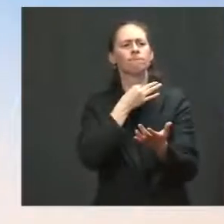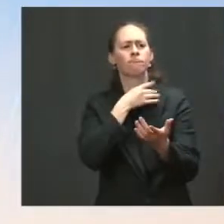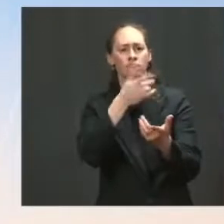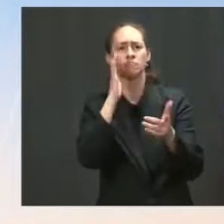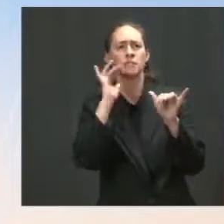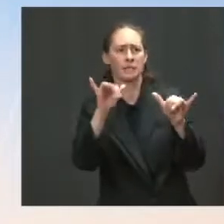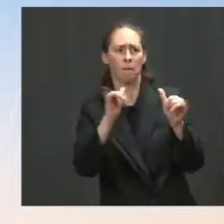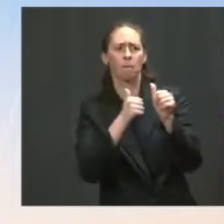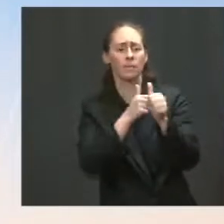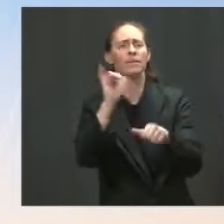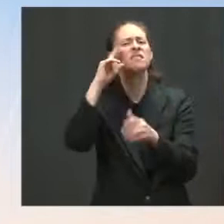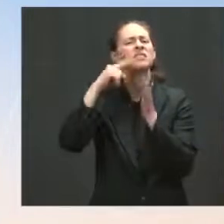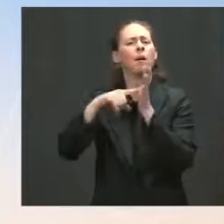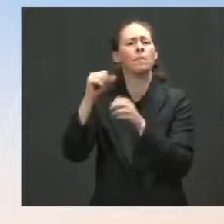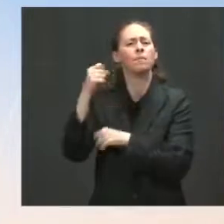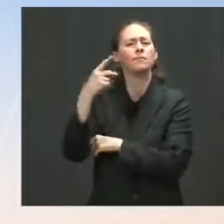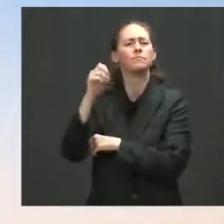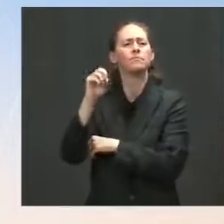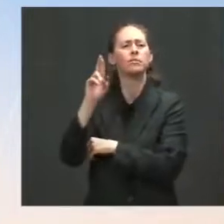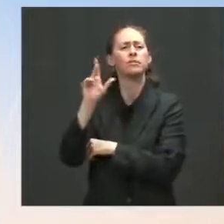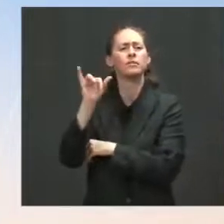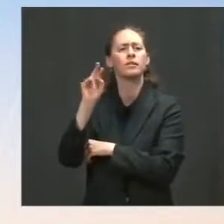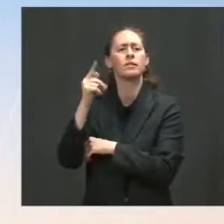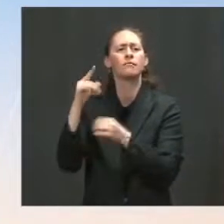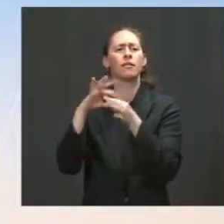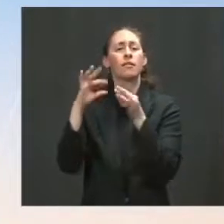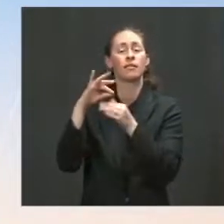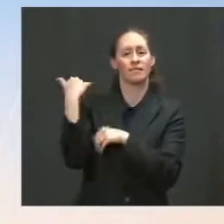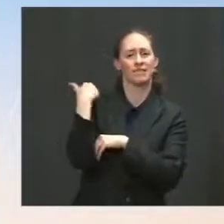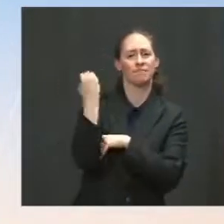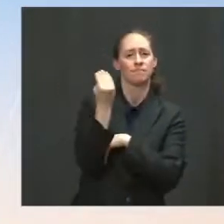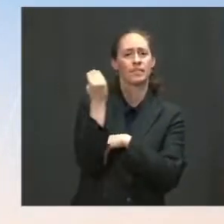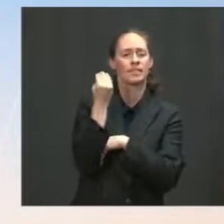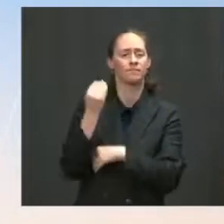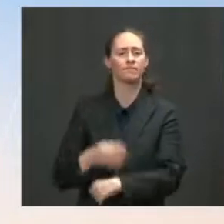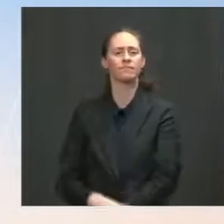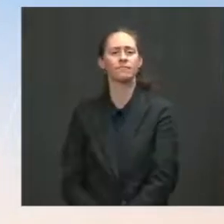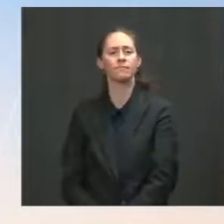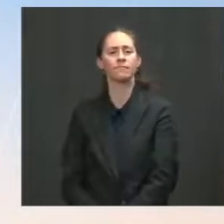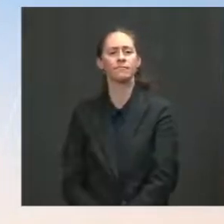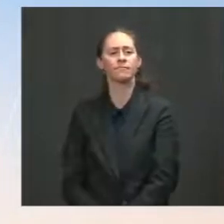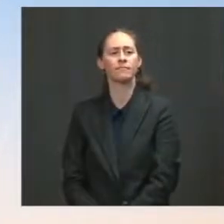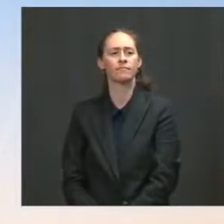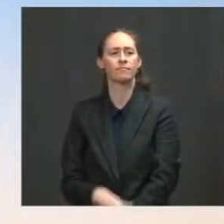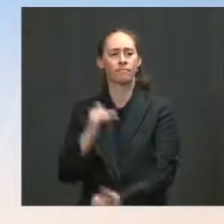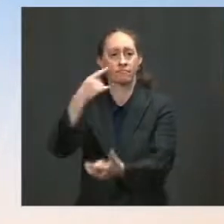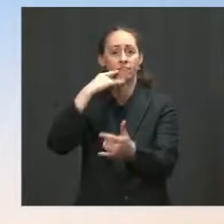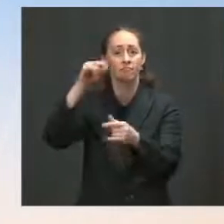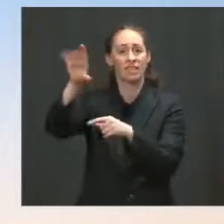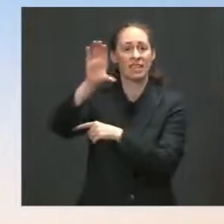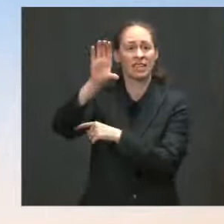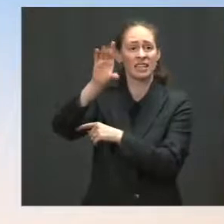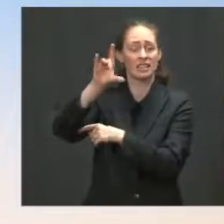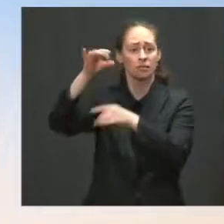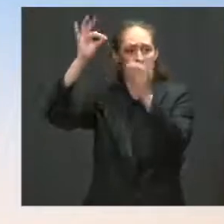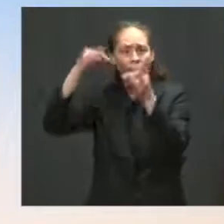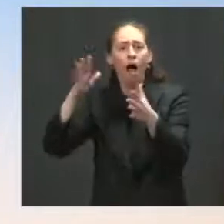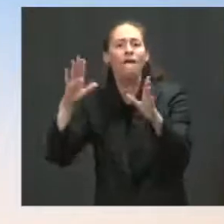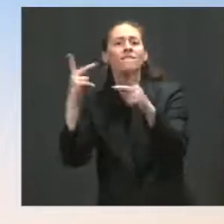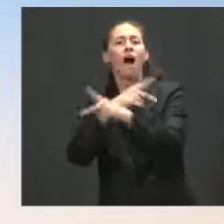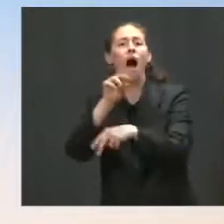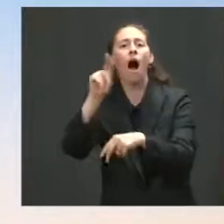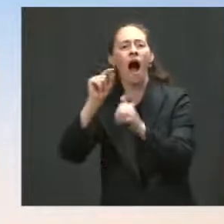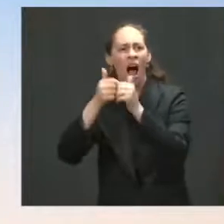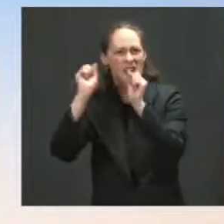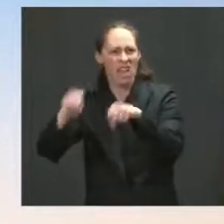earlier actually pointed out that he said to date the CDC director and her team have been able to find legal authority even for a more